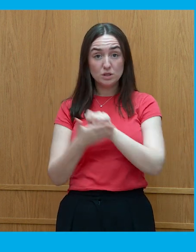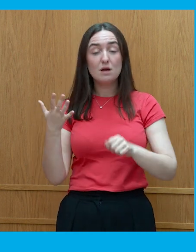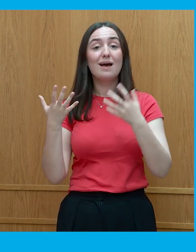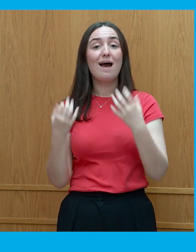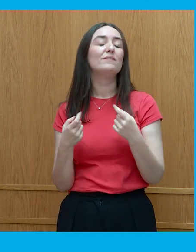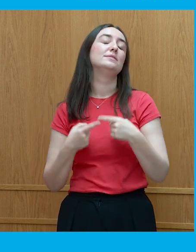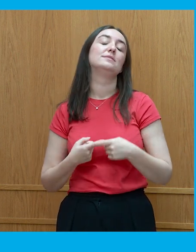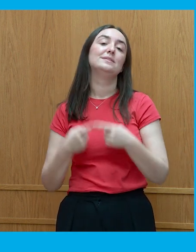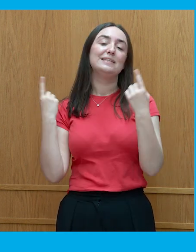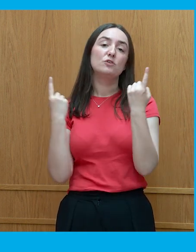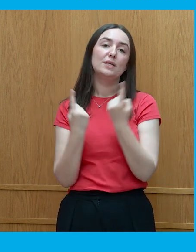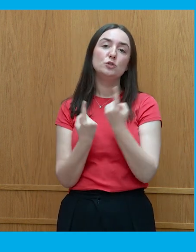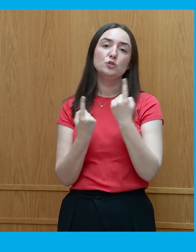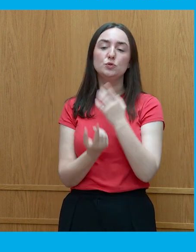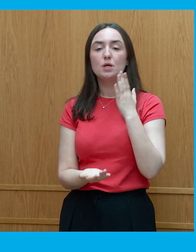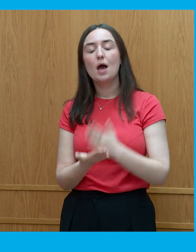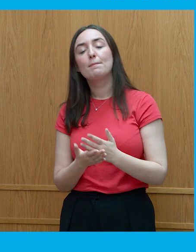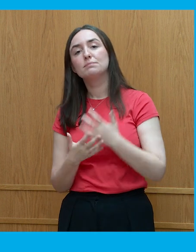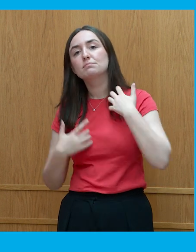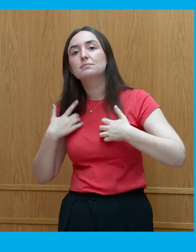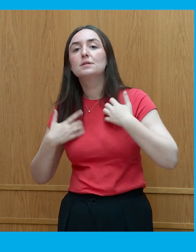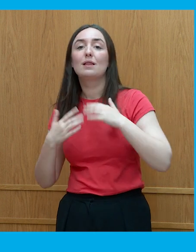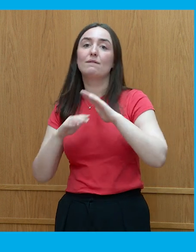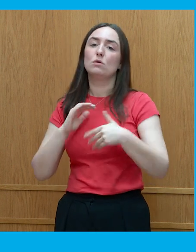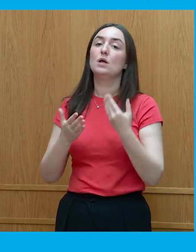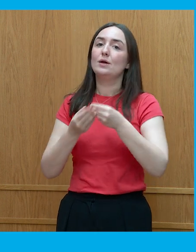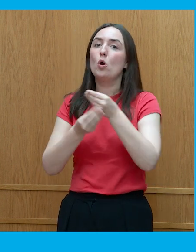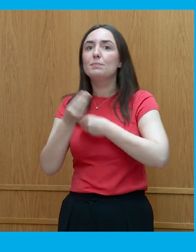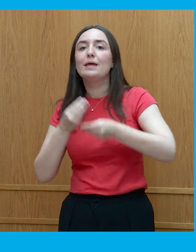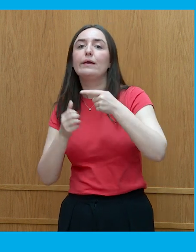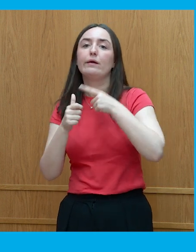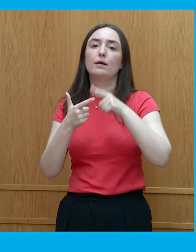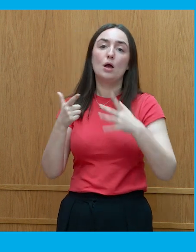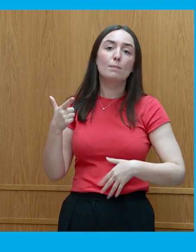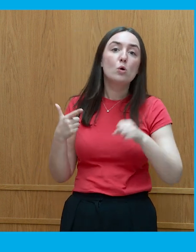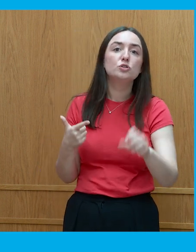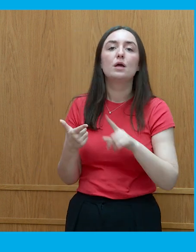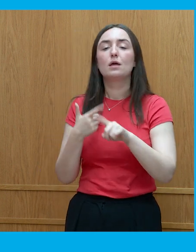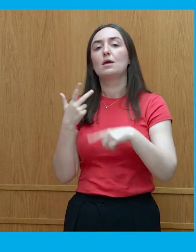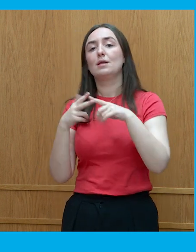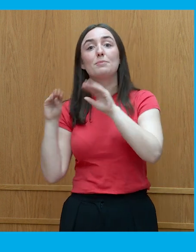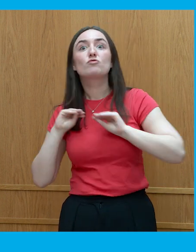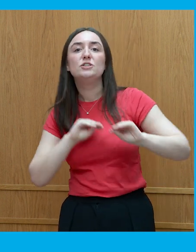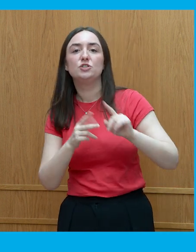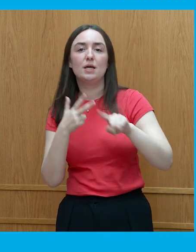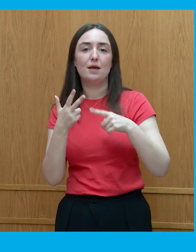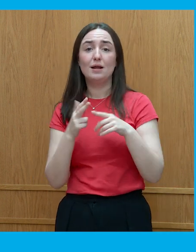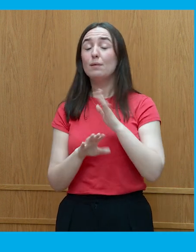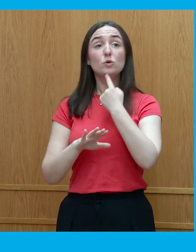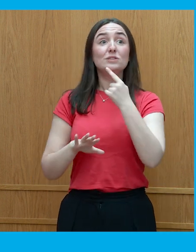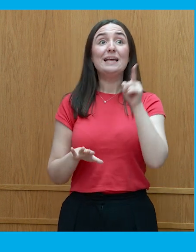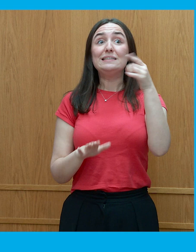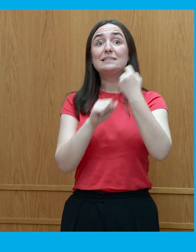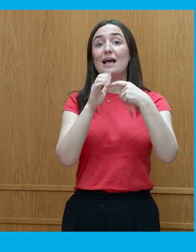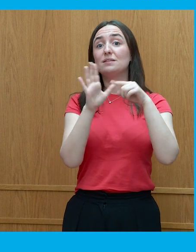issues that they really care about: the economy, inflation, abortion rights, immigration. I'm not saying that what's happening in the Middle East isn't a